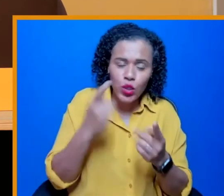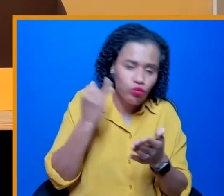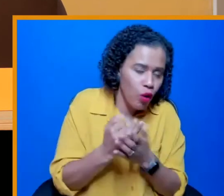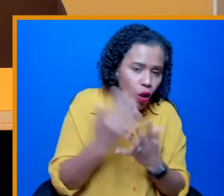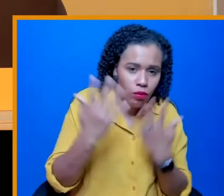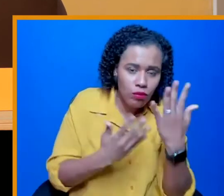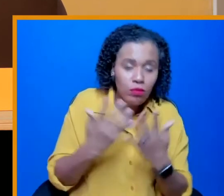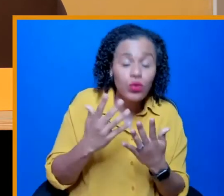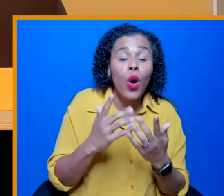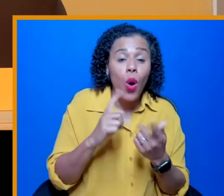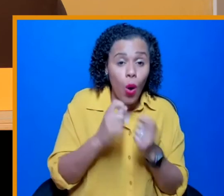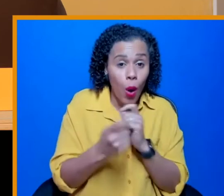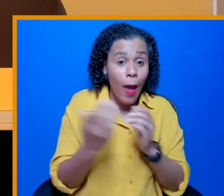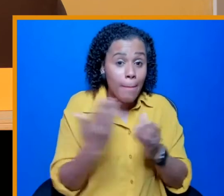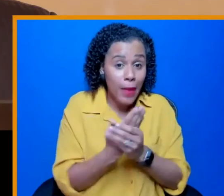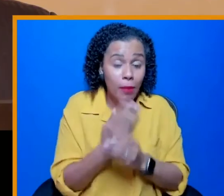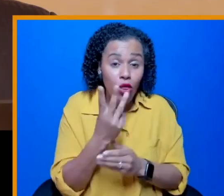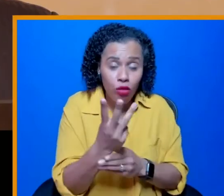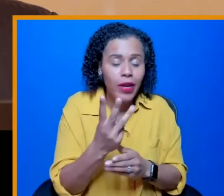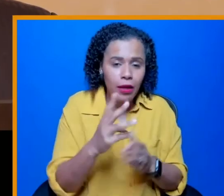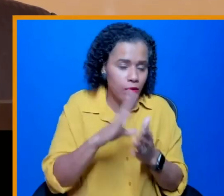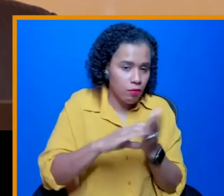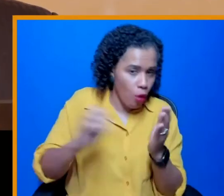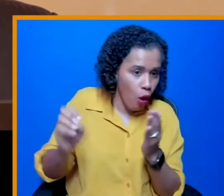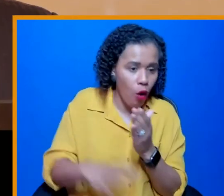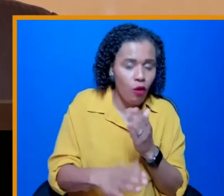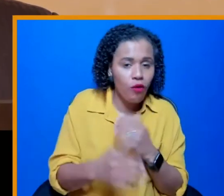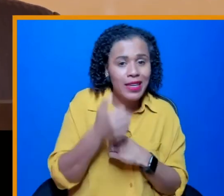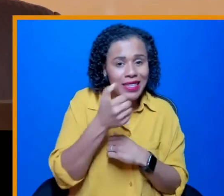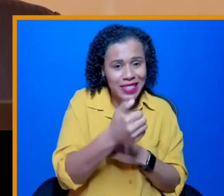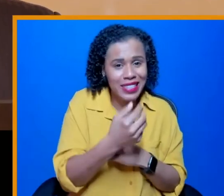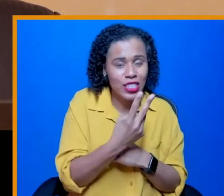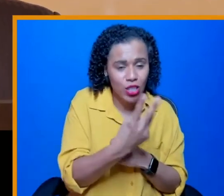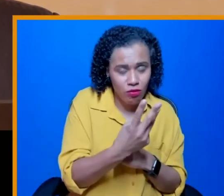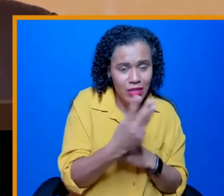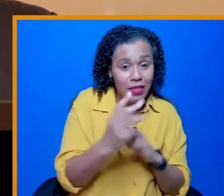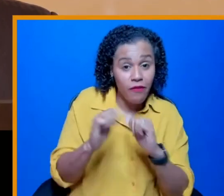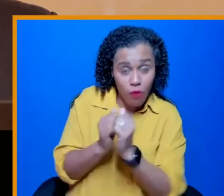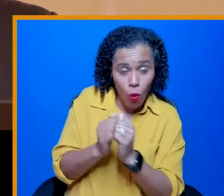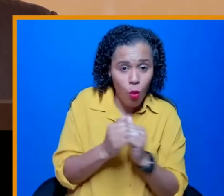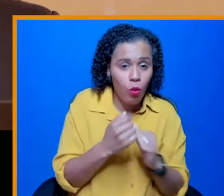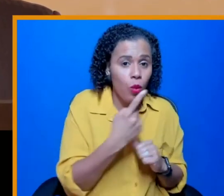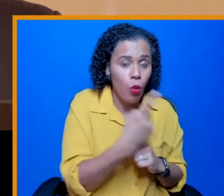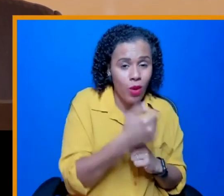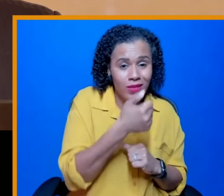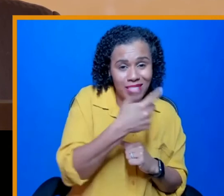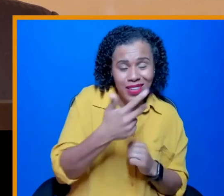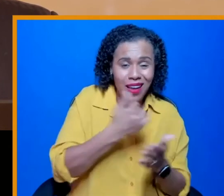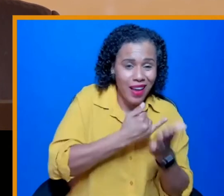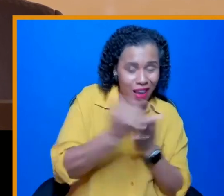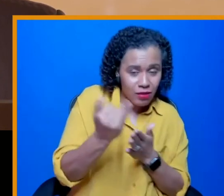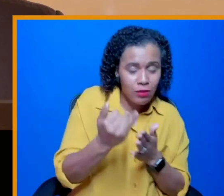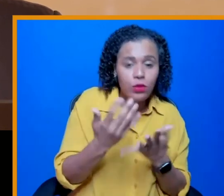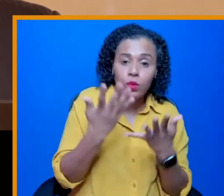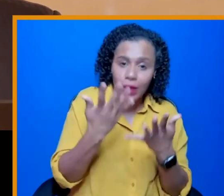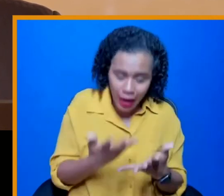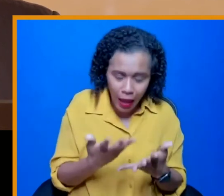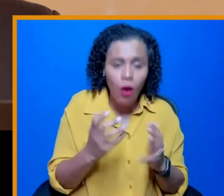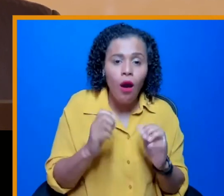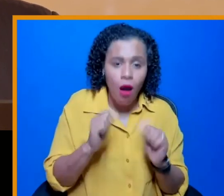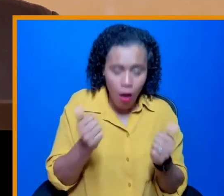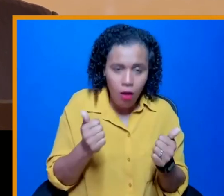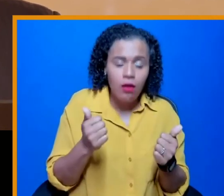lost, 63 votes for, 158 against it. That means that we will now return to the